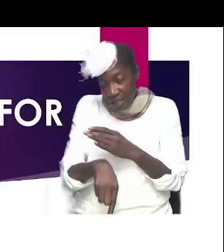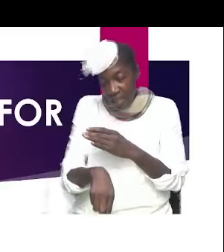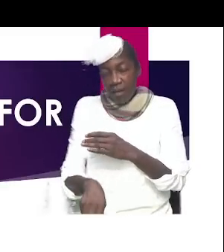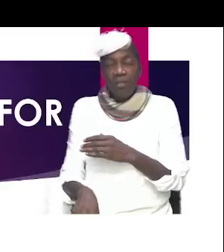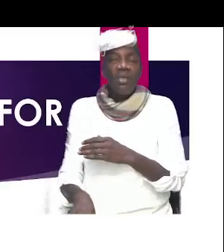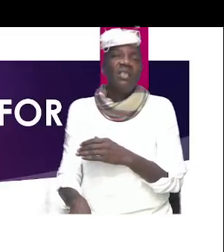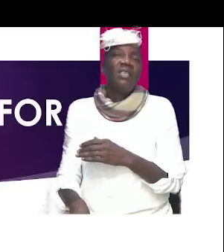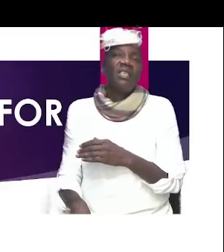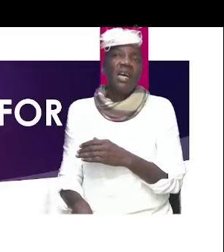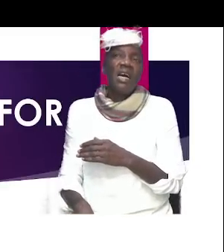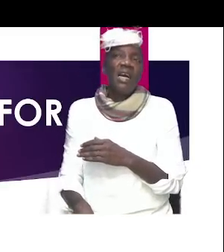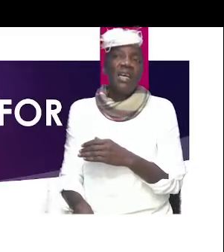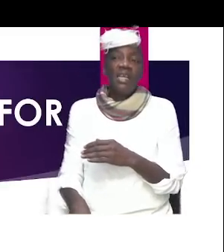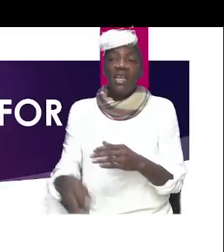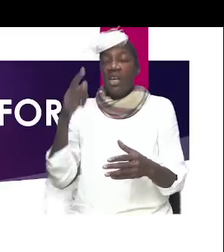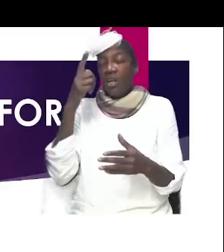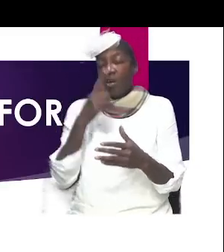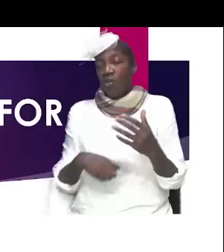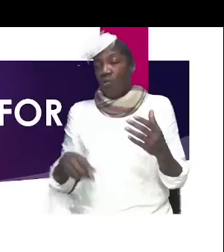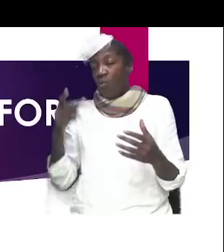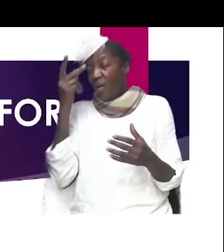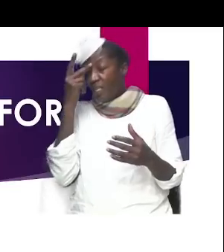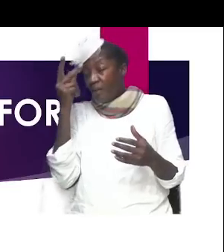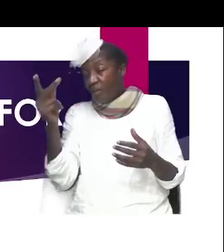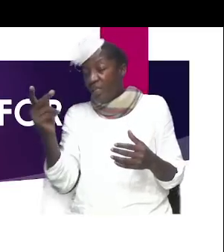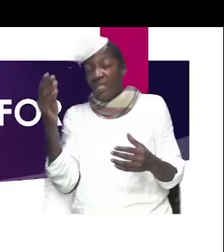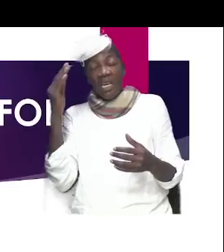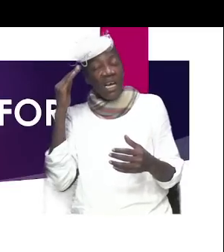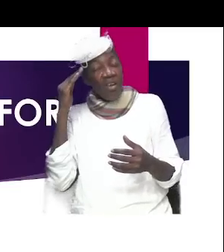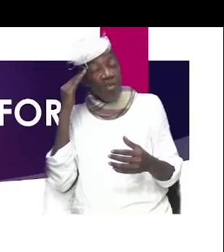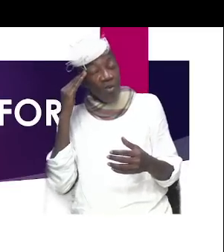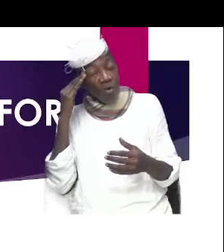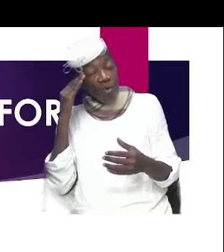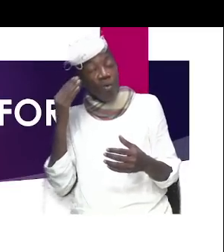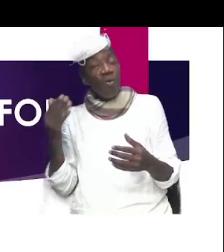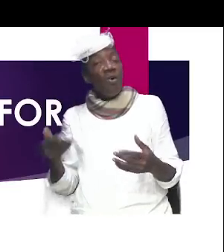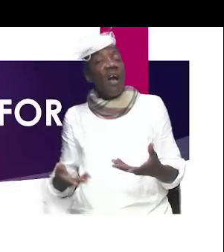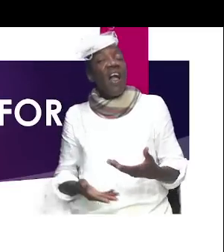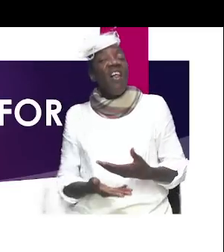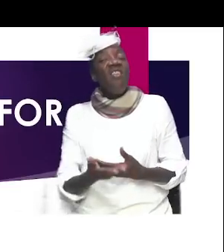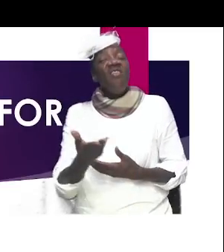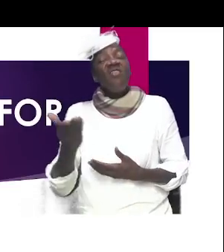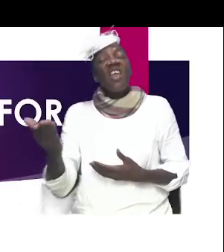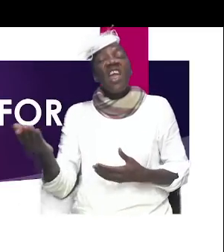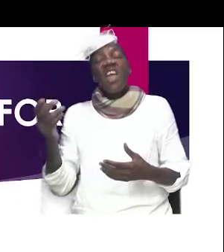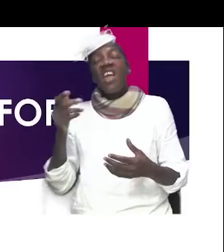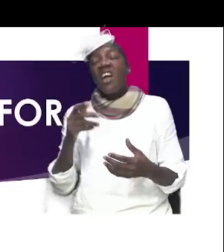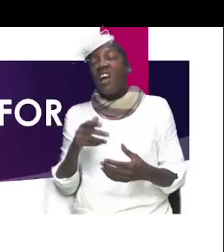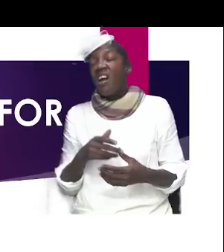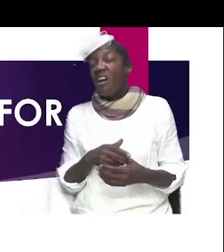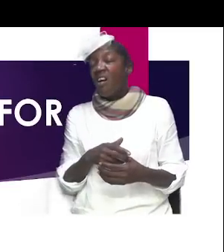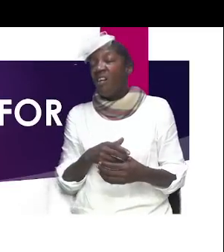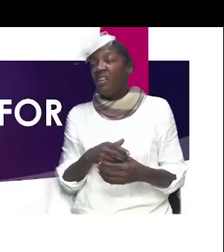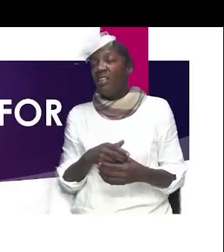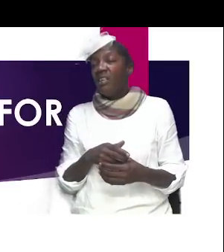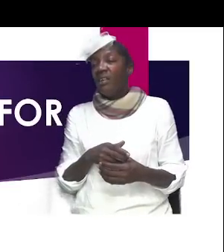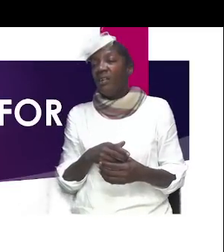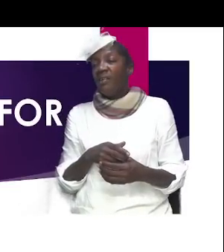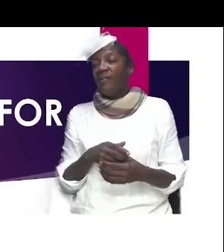the basis of what he sees and knows there, then he will